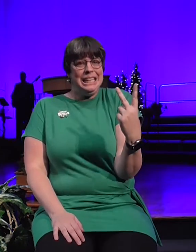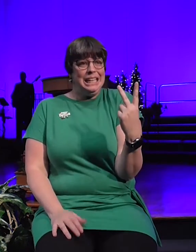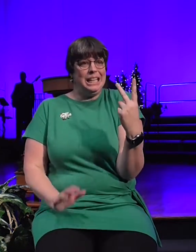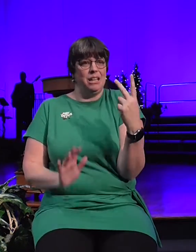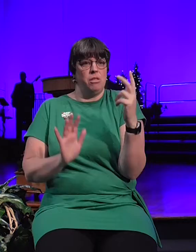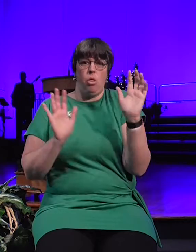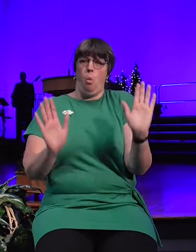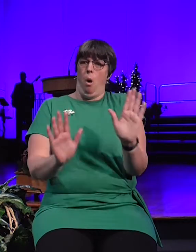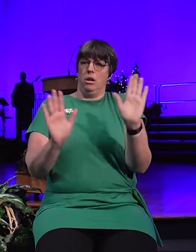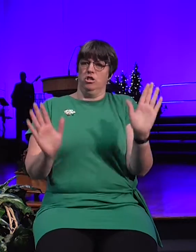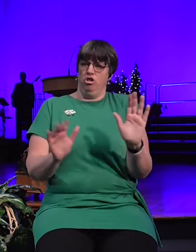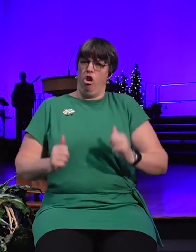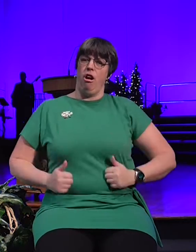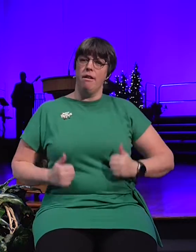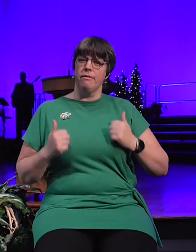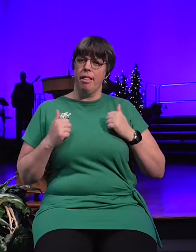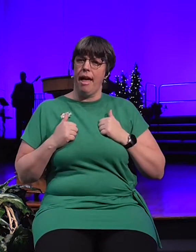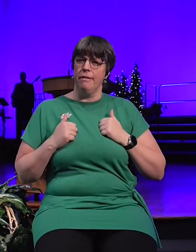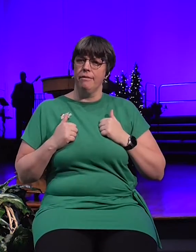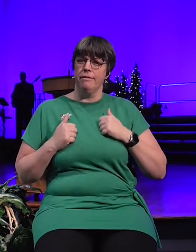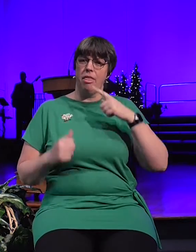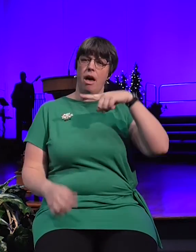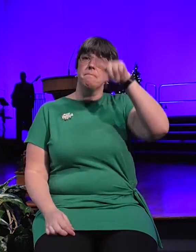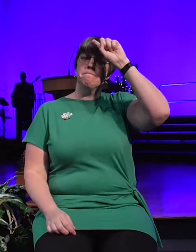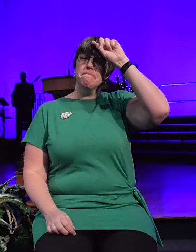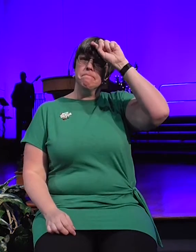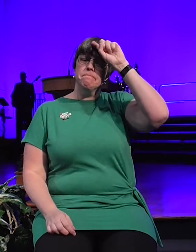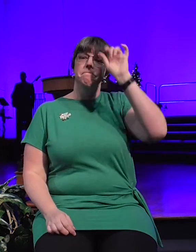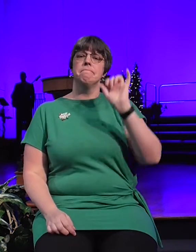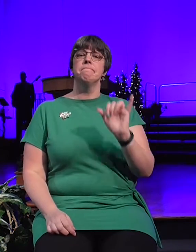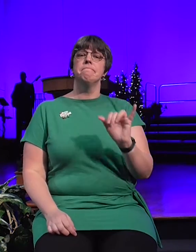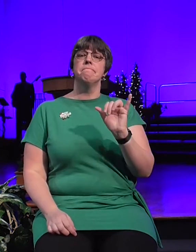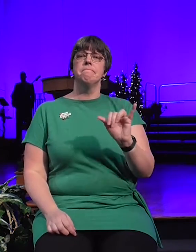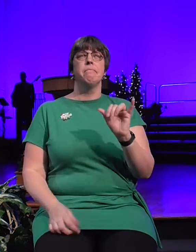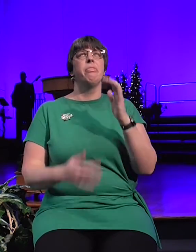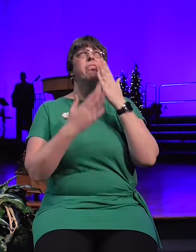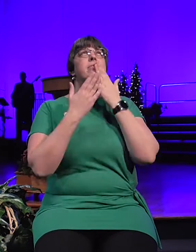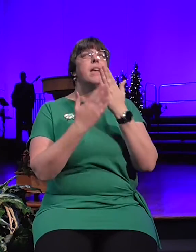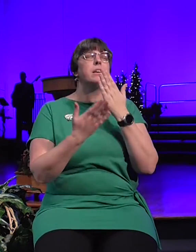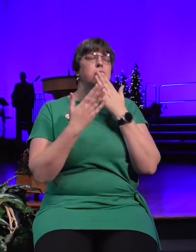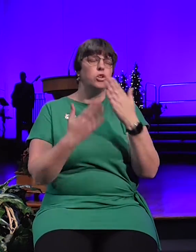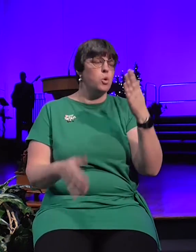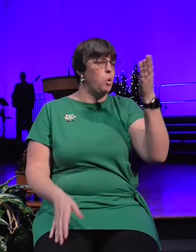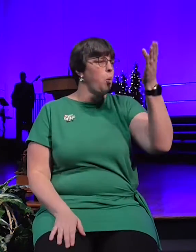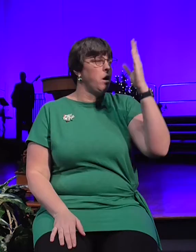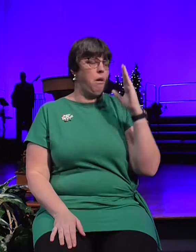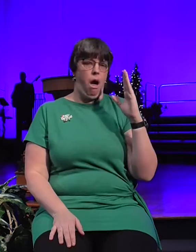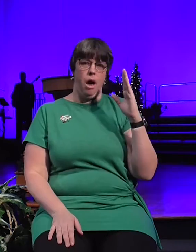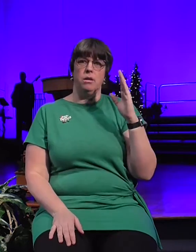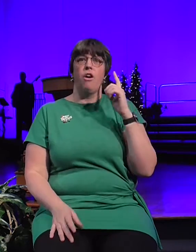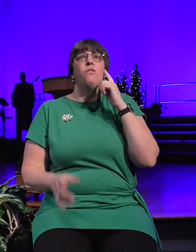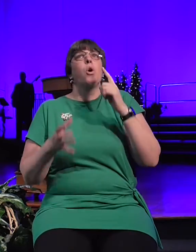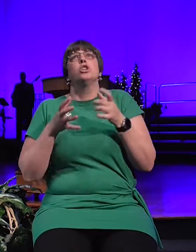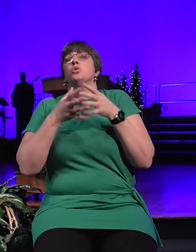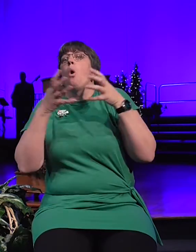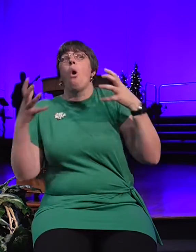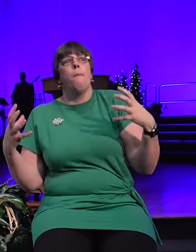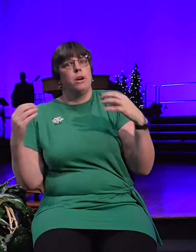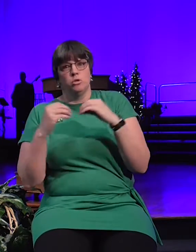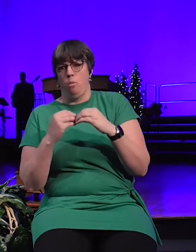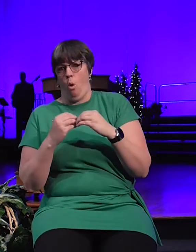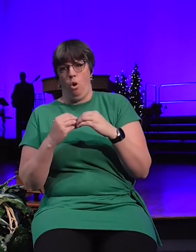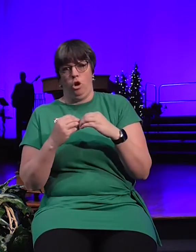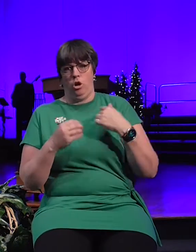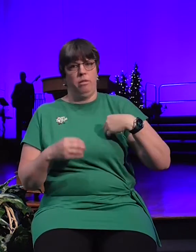wonder of life. Thank you, God. For this and so much more, each one of us is